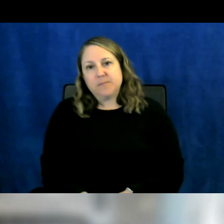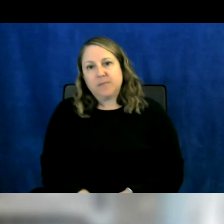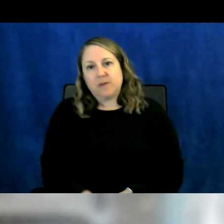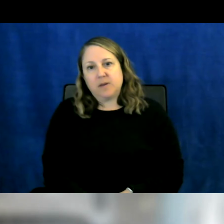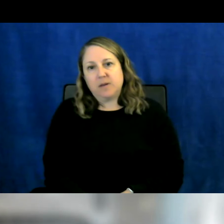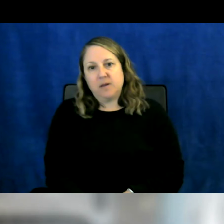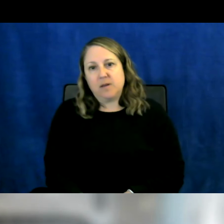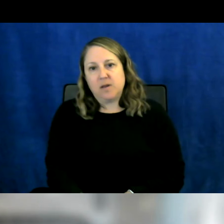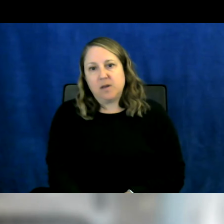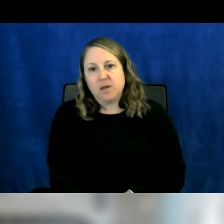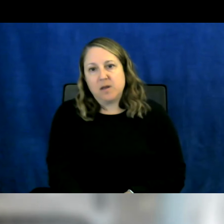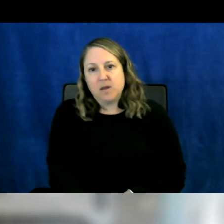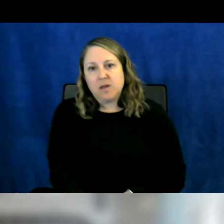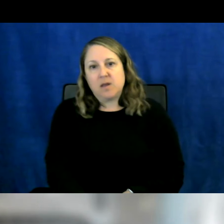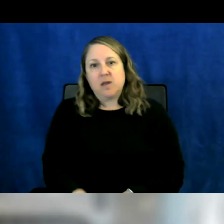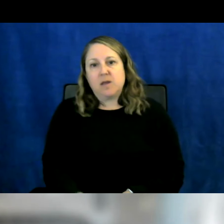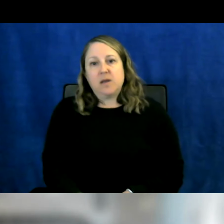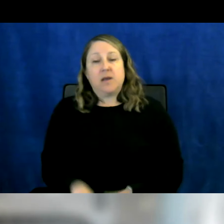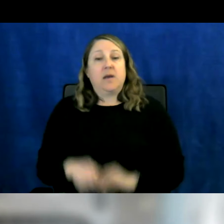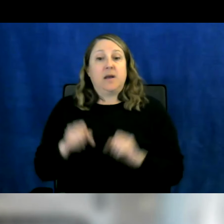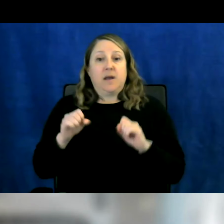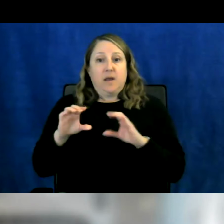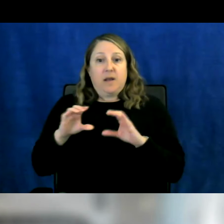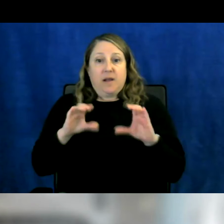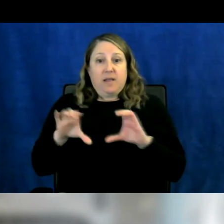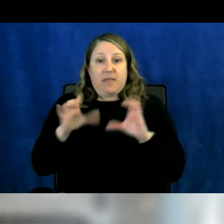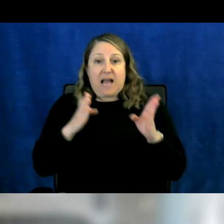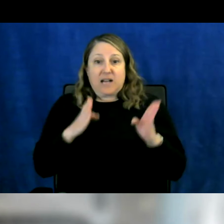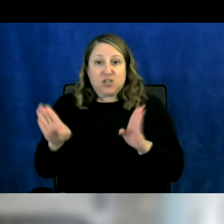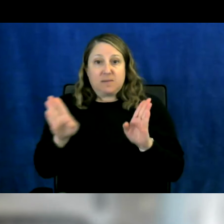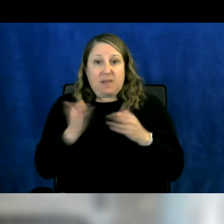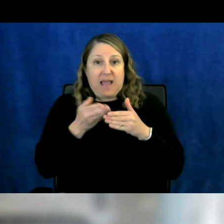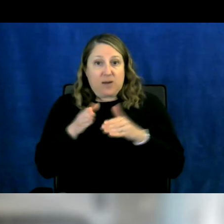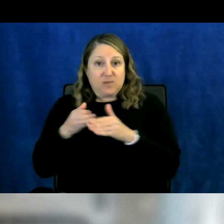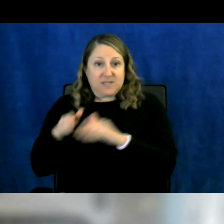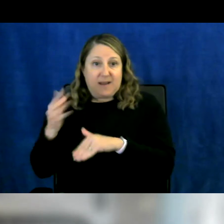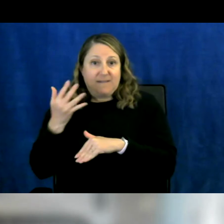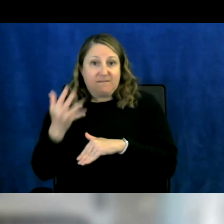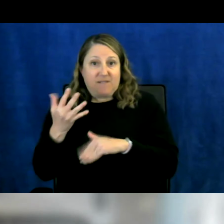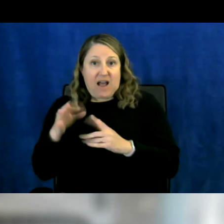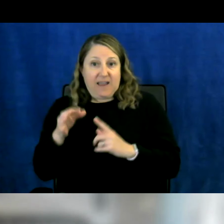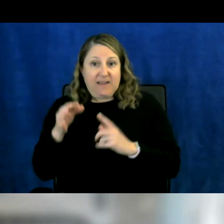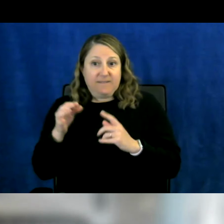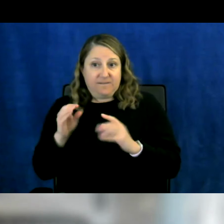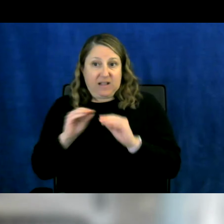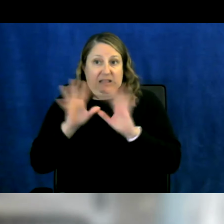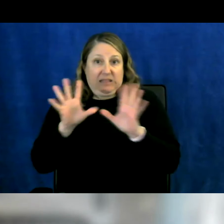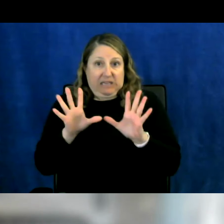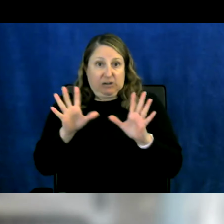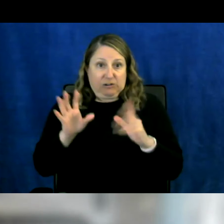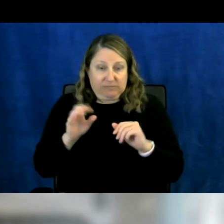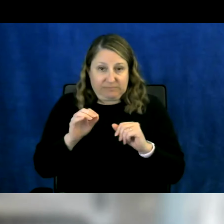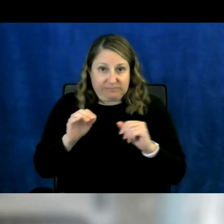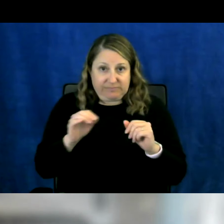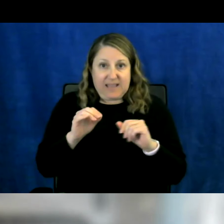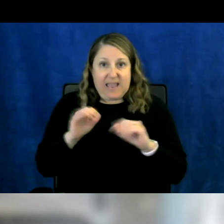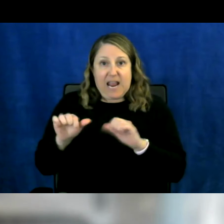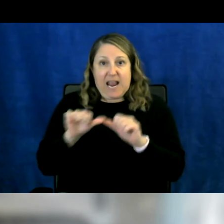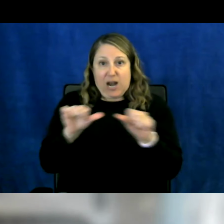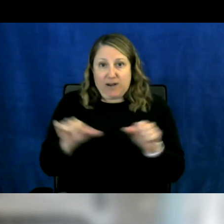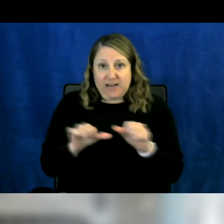The action plan was divided into 5 distinct but interrelated action areas. The first action area focuses on